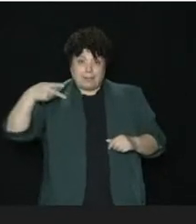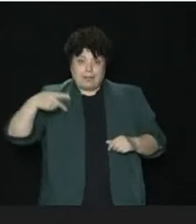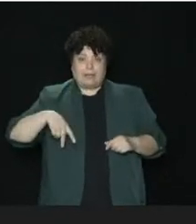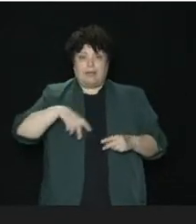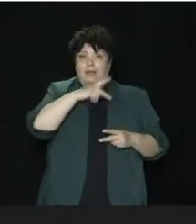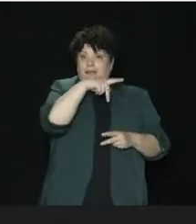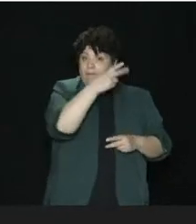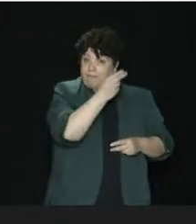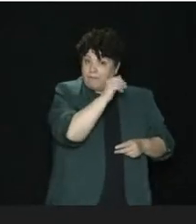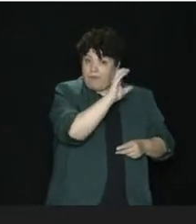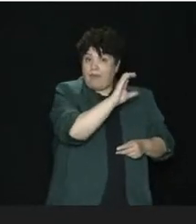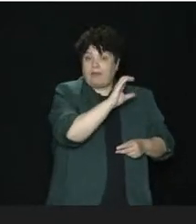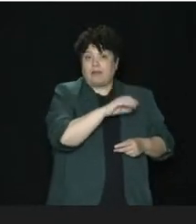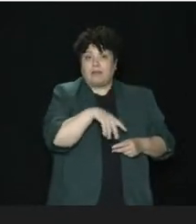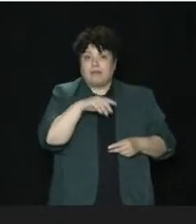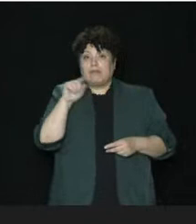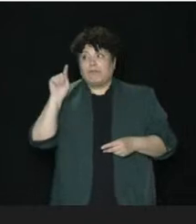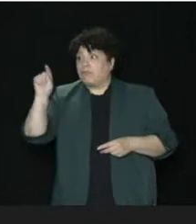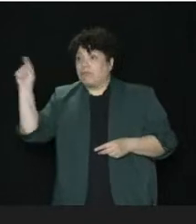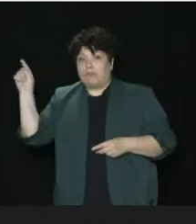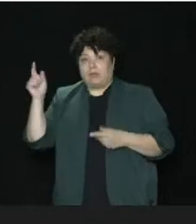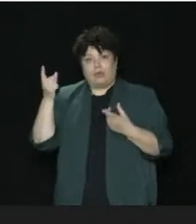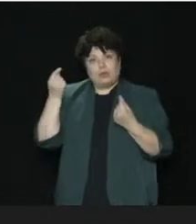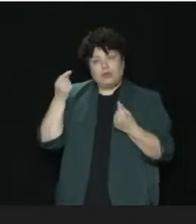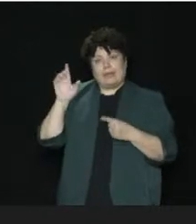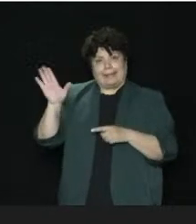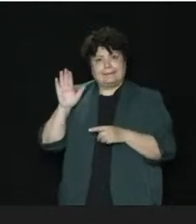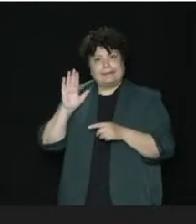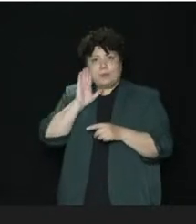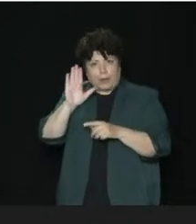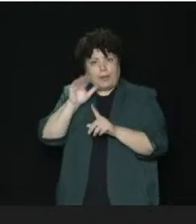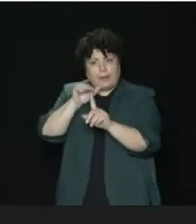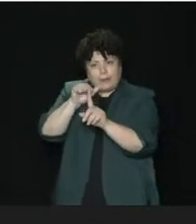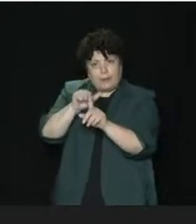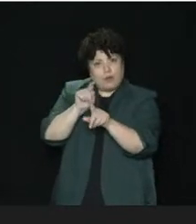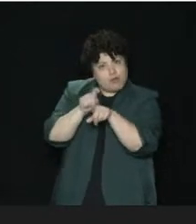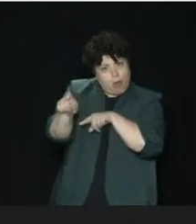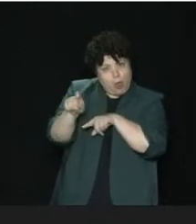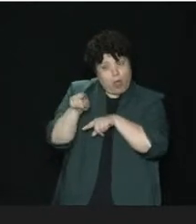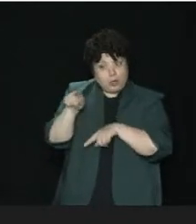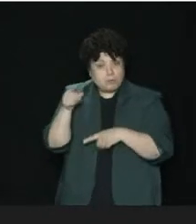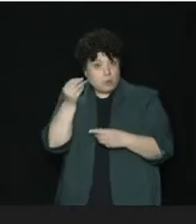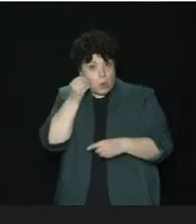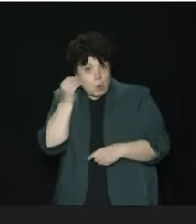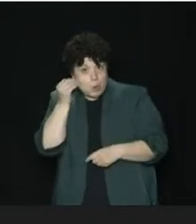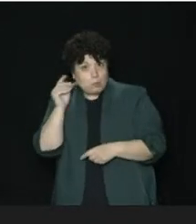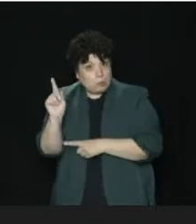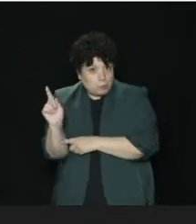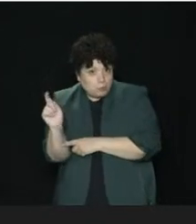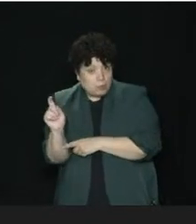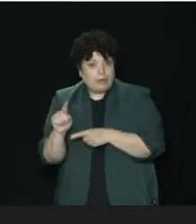PHAC and others make follow-up calls and are part of the